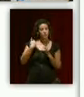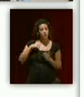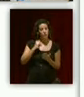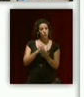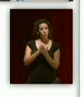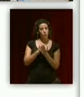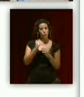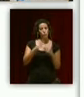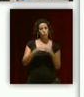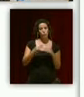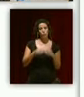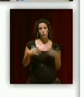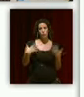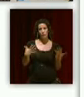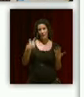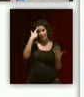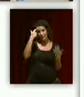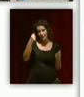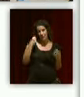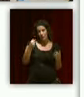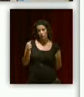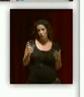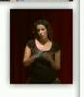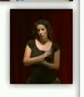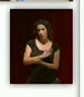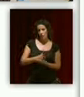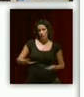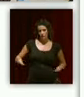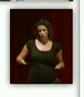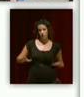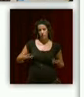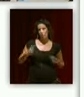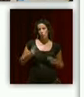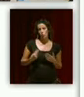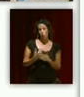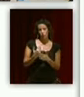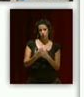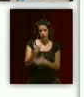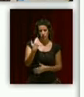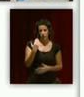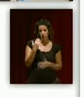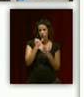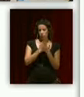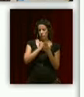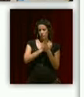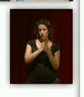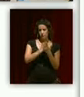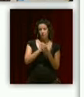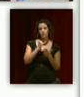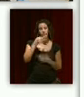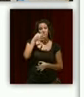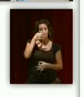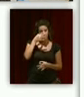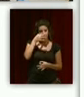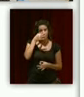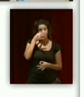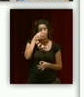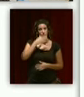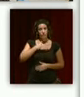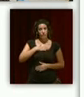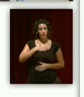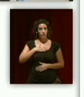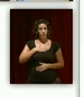afterwards. Now, I'd like to say that this system was tested with 10 inexperienced